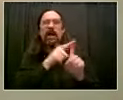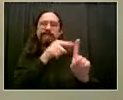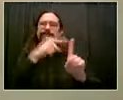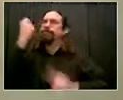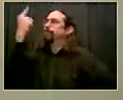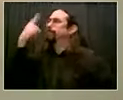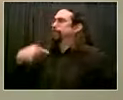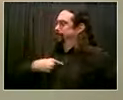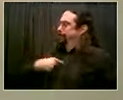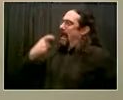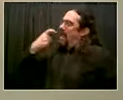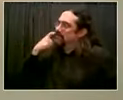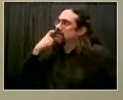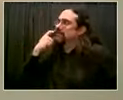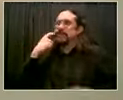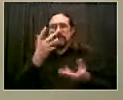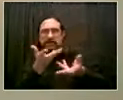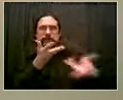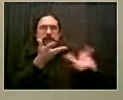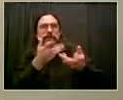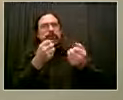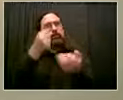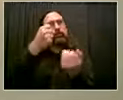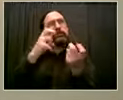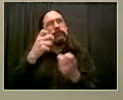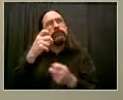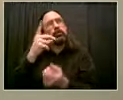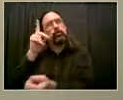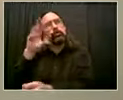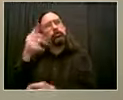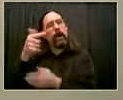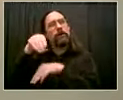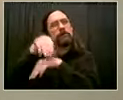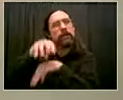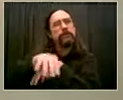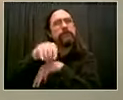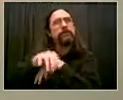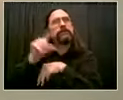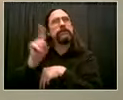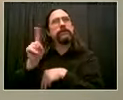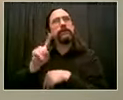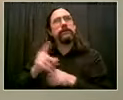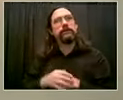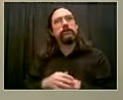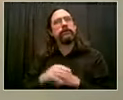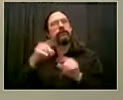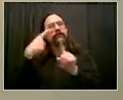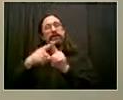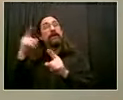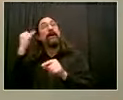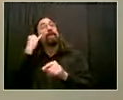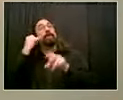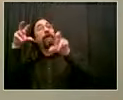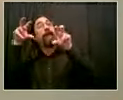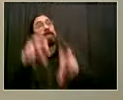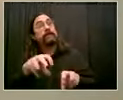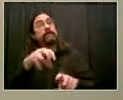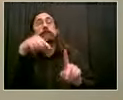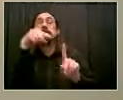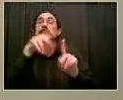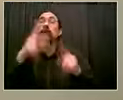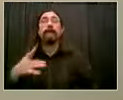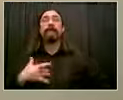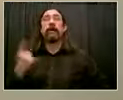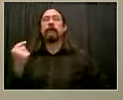cetera, et cetera, to get you back. This is more about restoring a person to their fullness, to the full potential that God has made them. So for us,